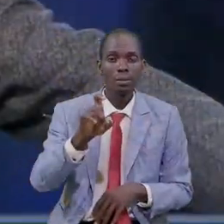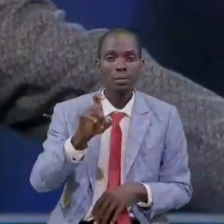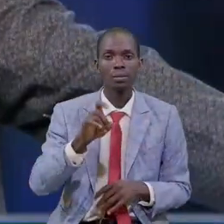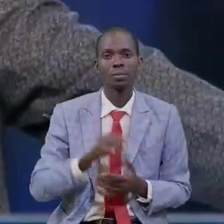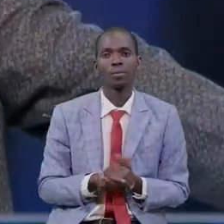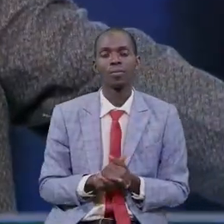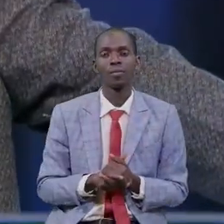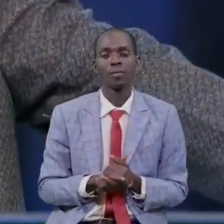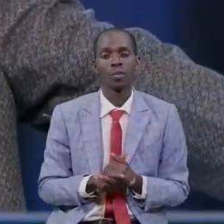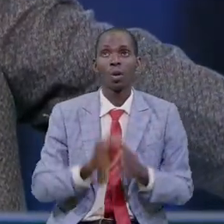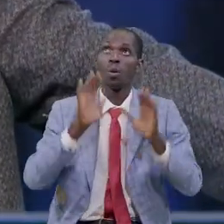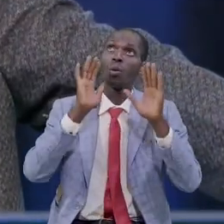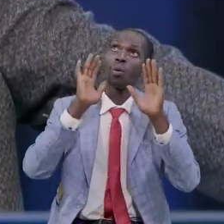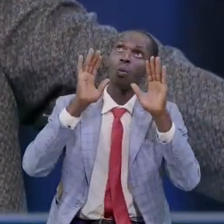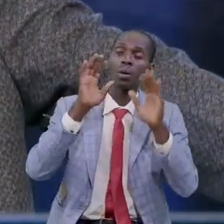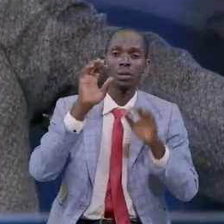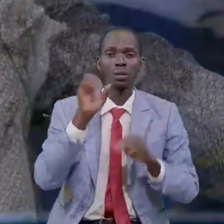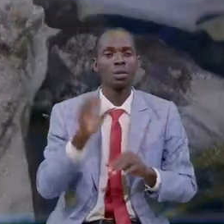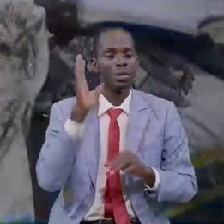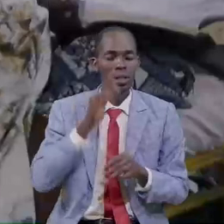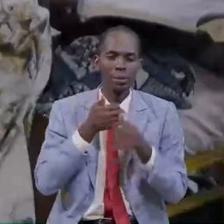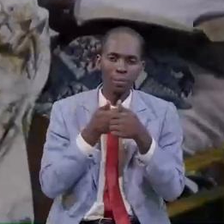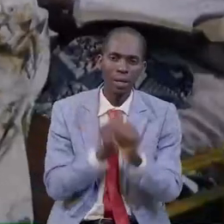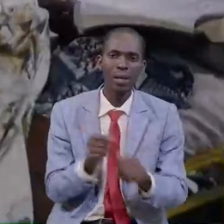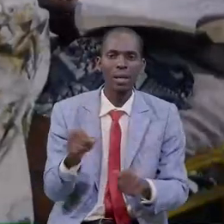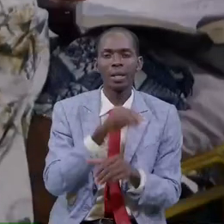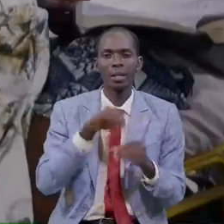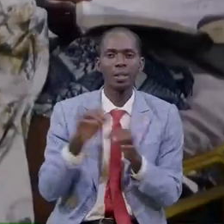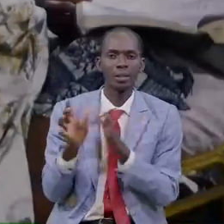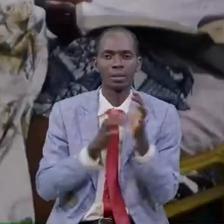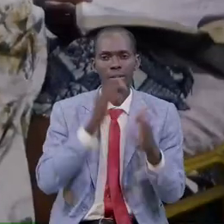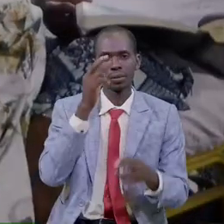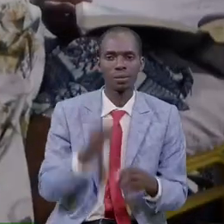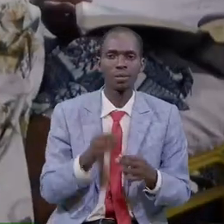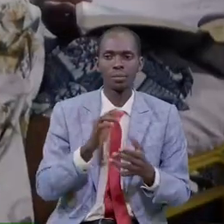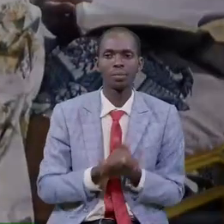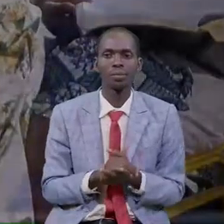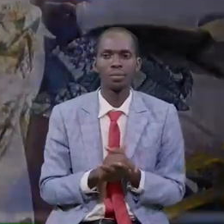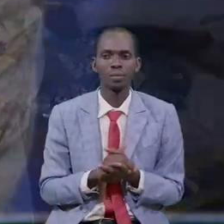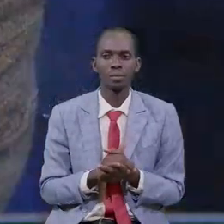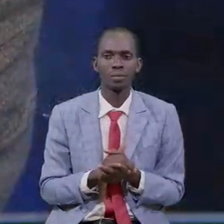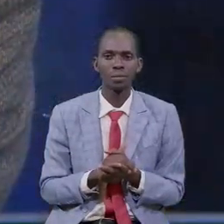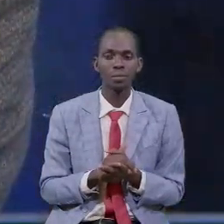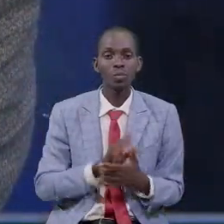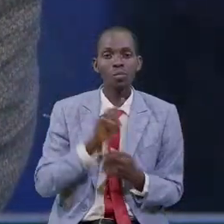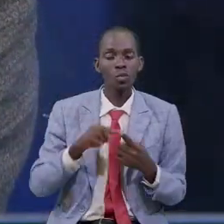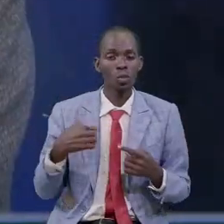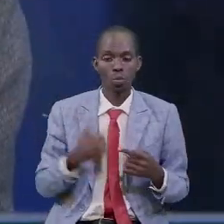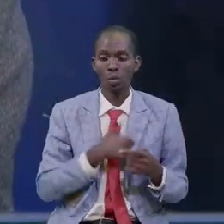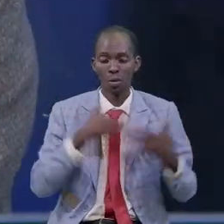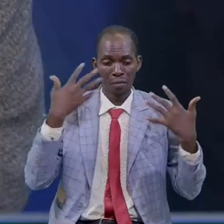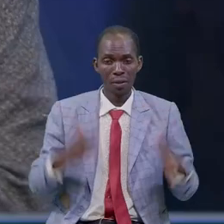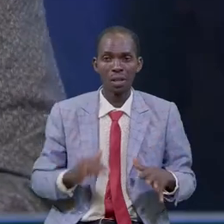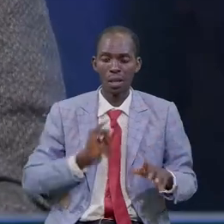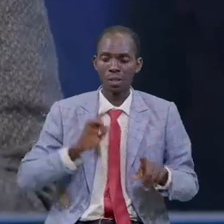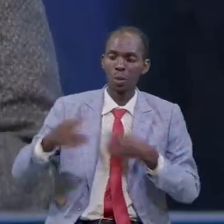and wonders will les follow signes you. Et les miracles vous accompagneront. When we finish, I go back to my country, and